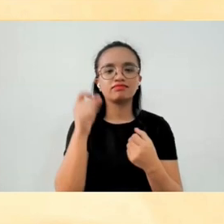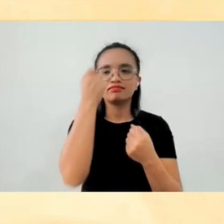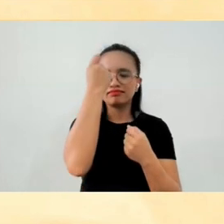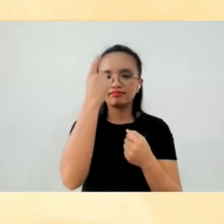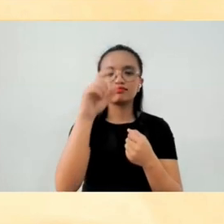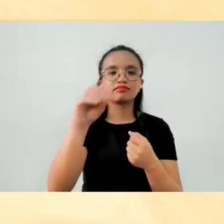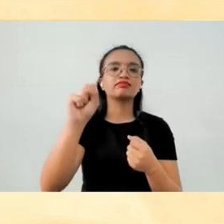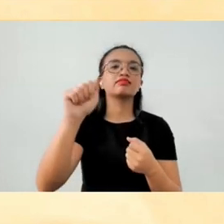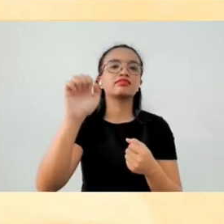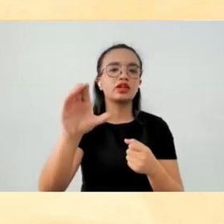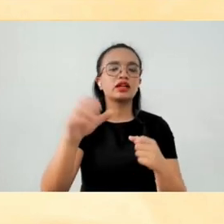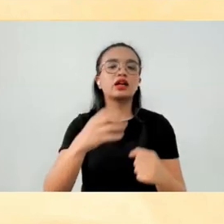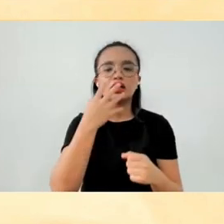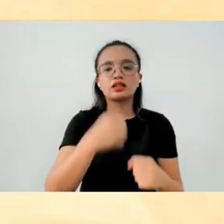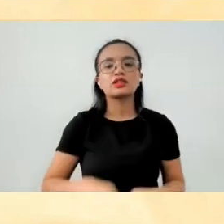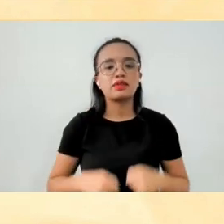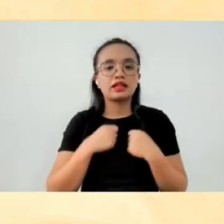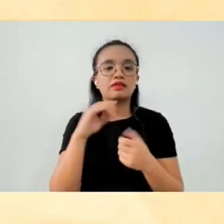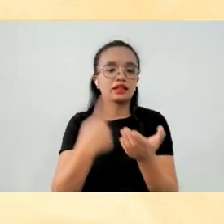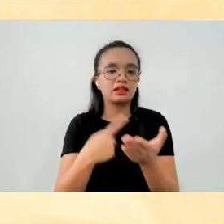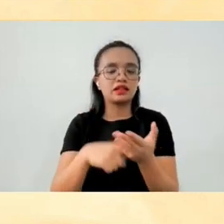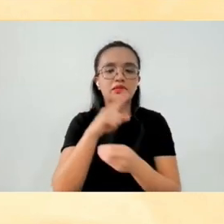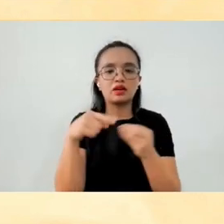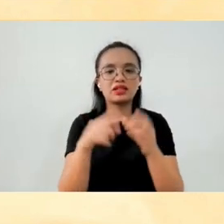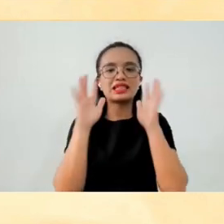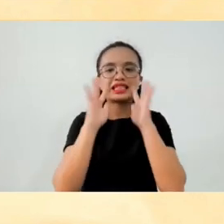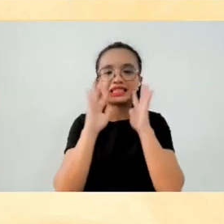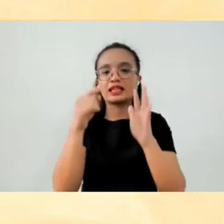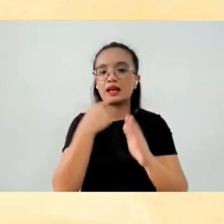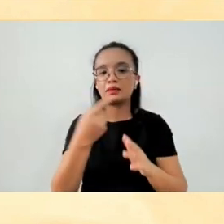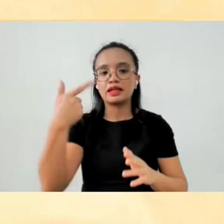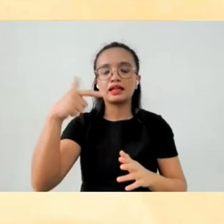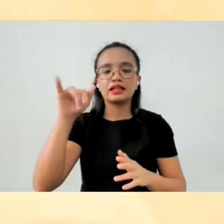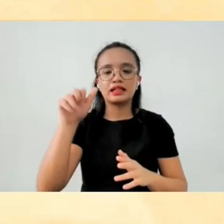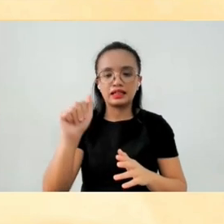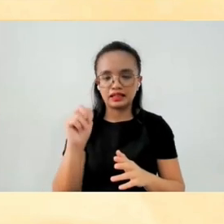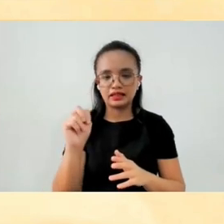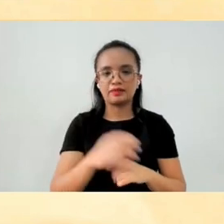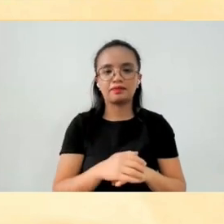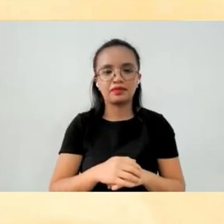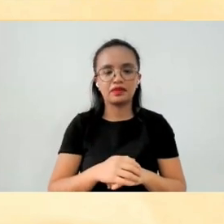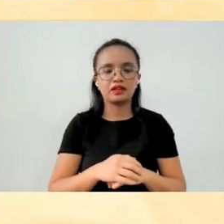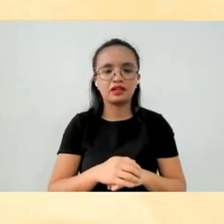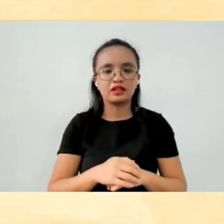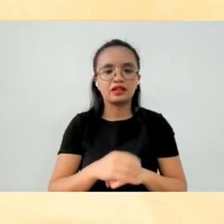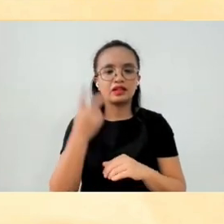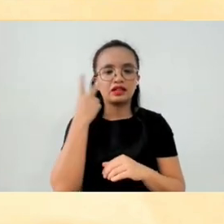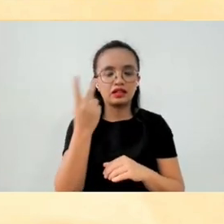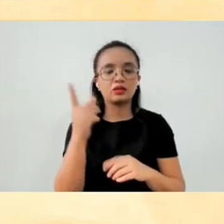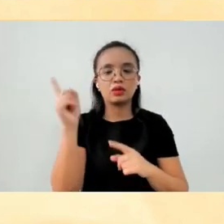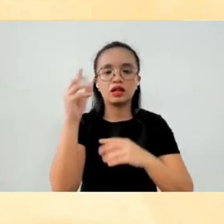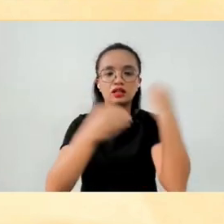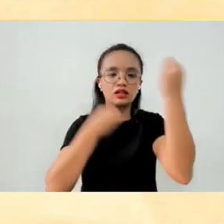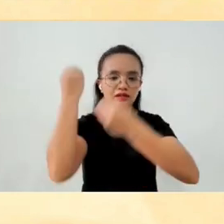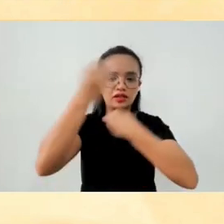OSAIC survivor. When I talk about shame, as Gian mentioned, when he talked about the confusion as